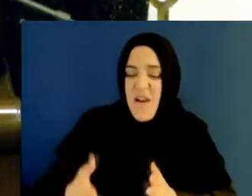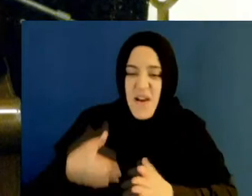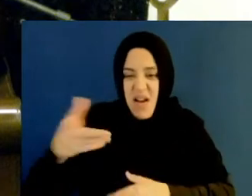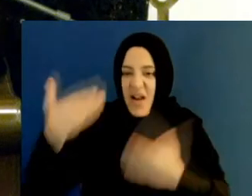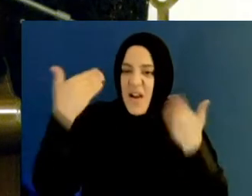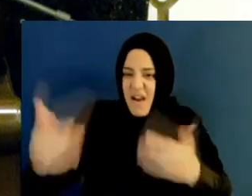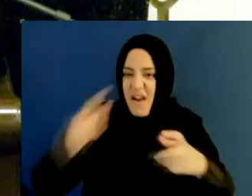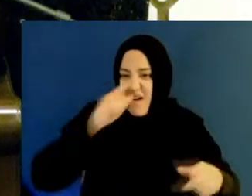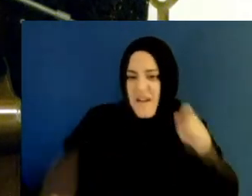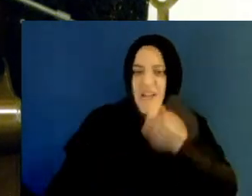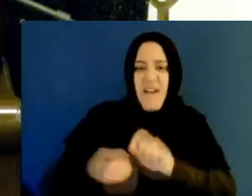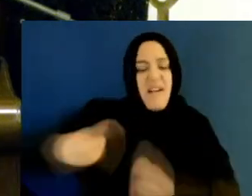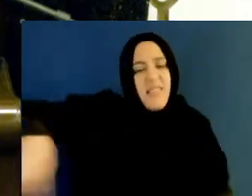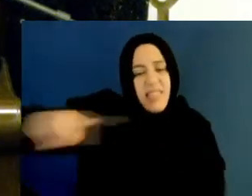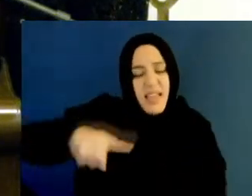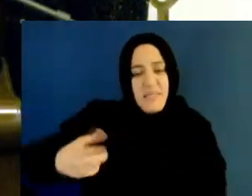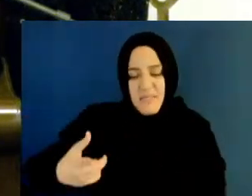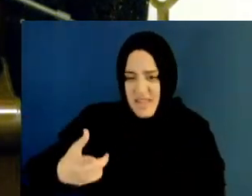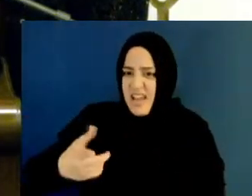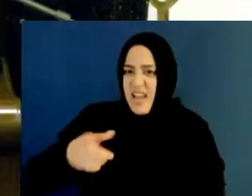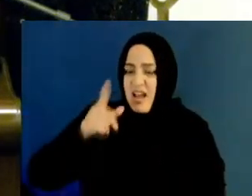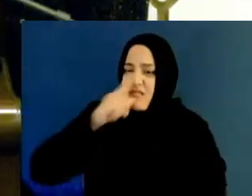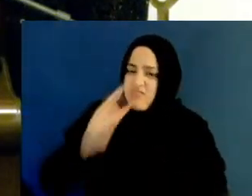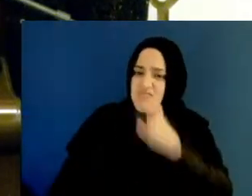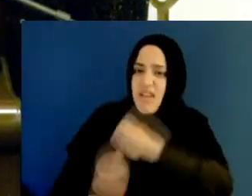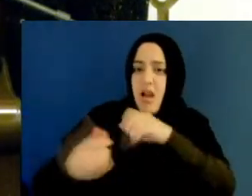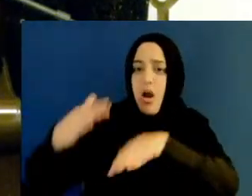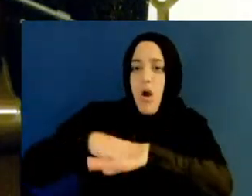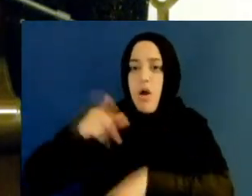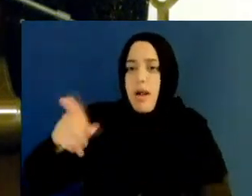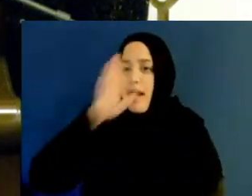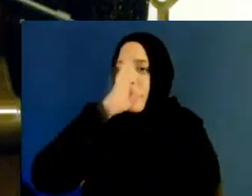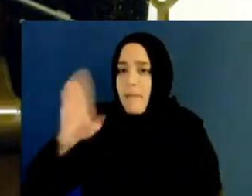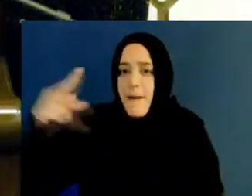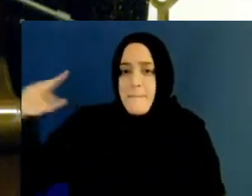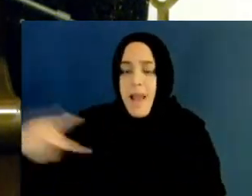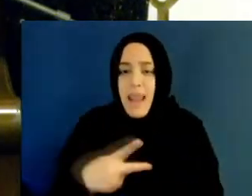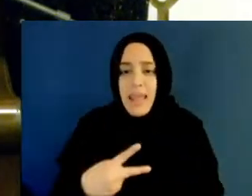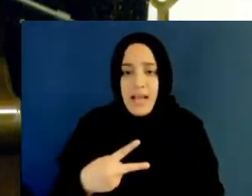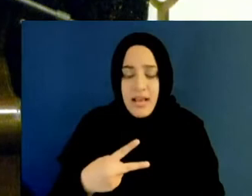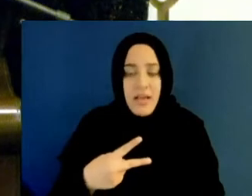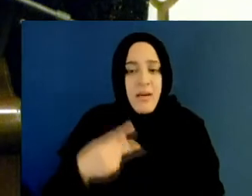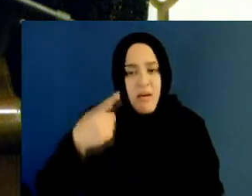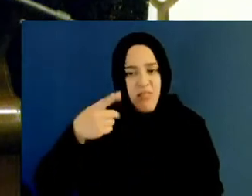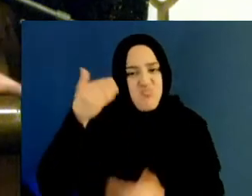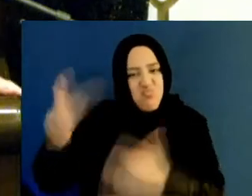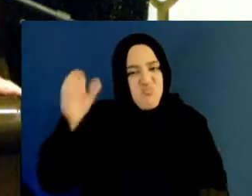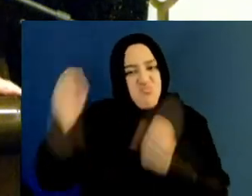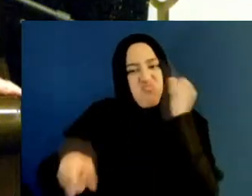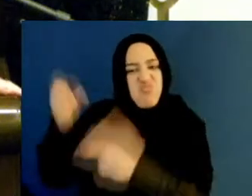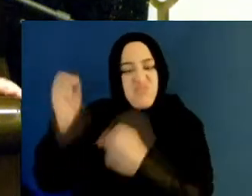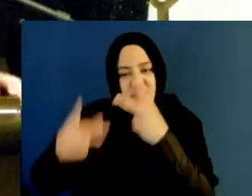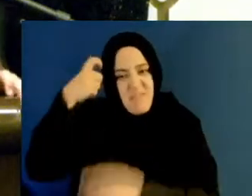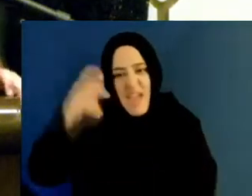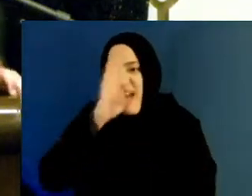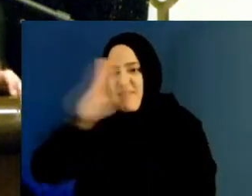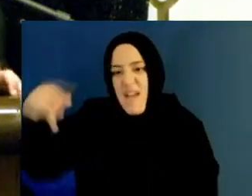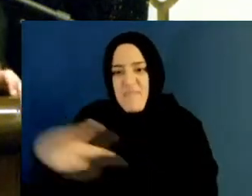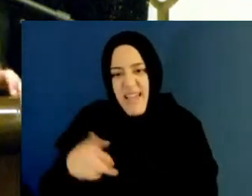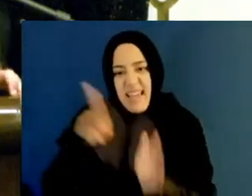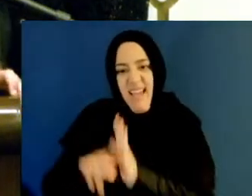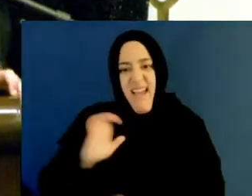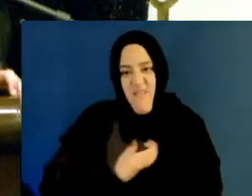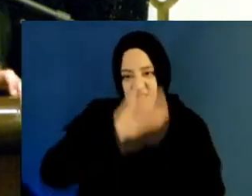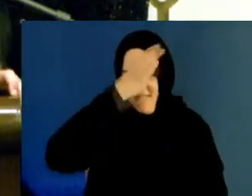Ali ibn Abi Talib by pelting these people with stones. Imam Sajjad in his khutbah showed them this